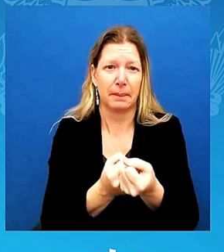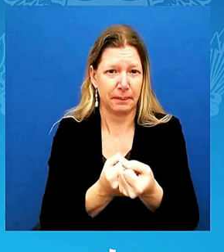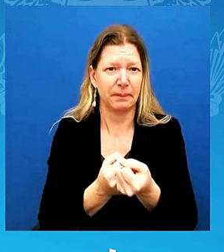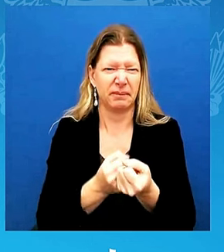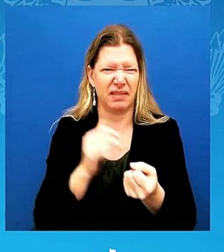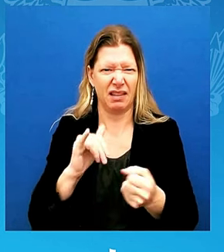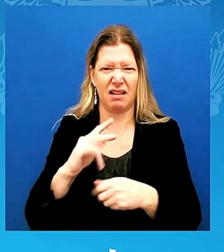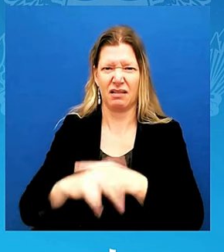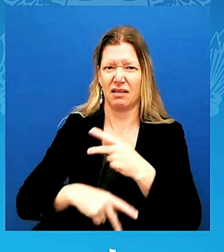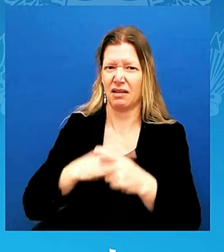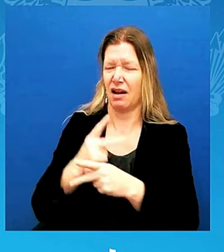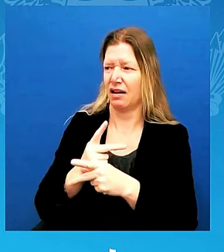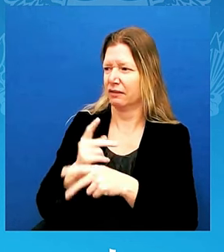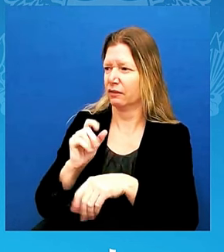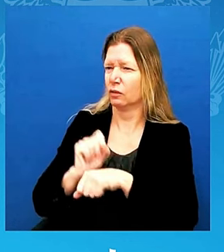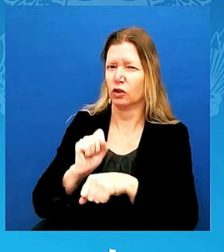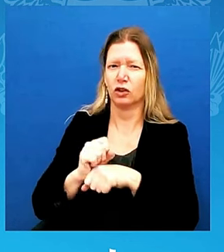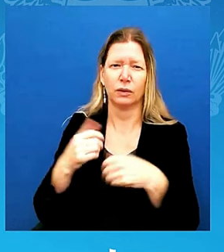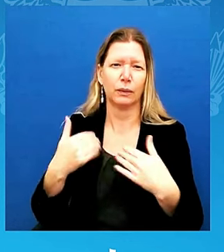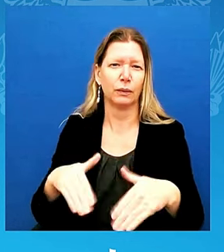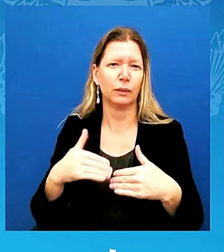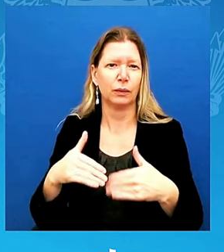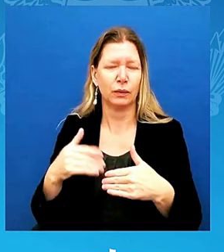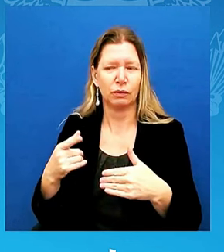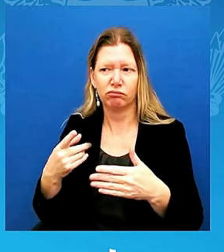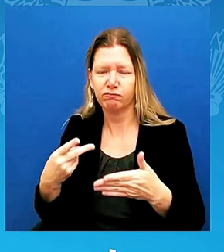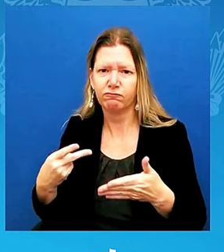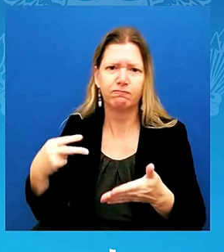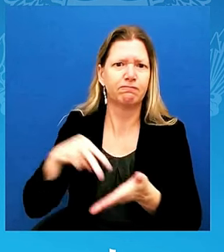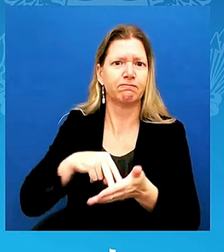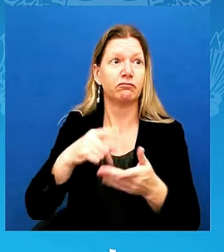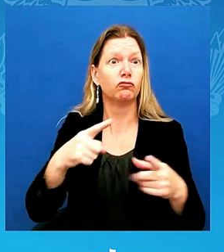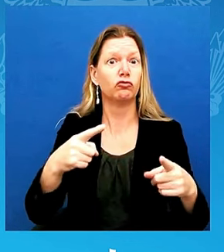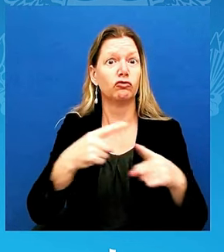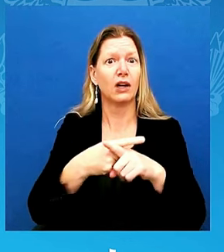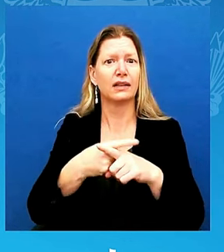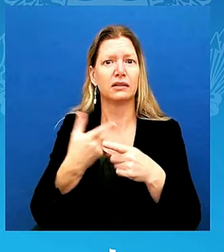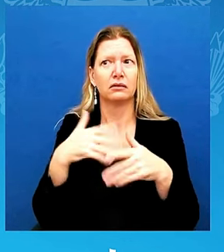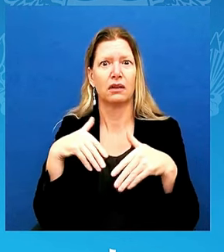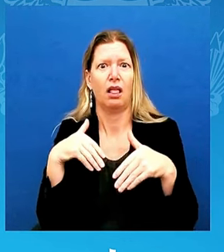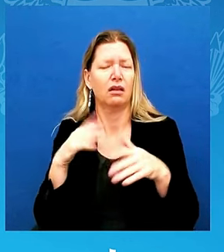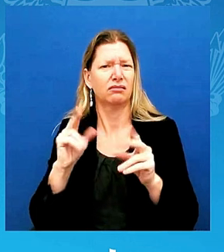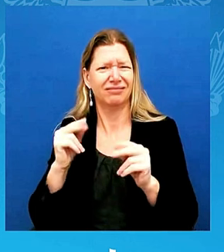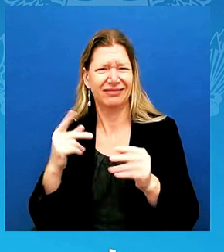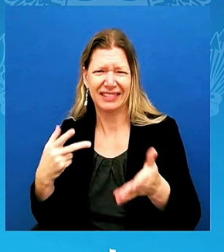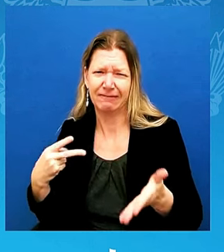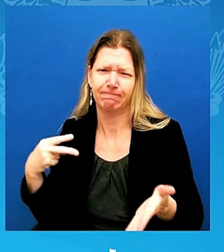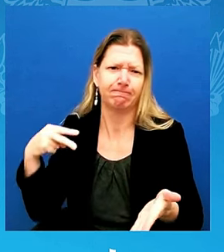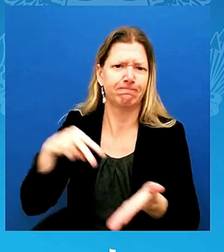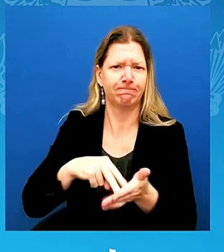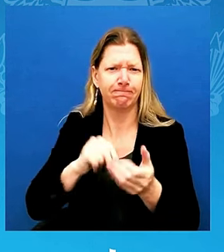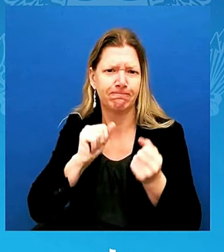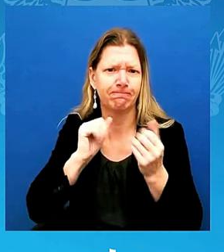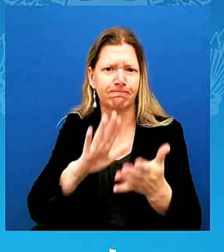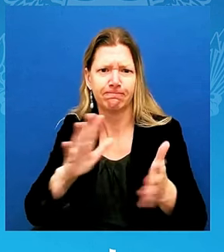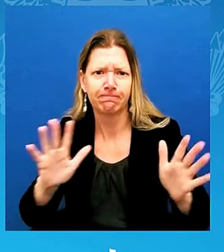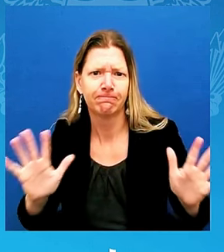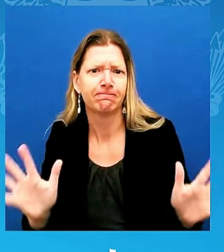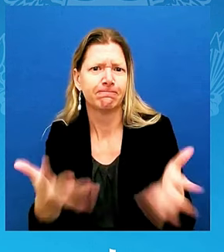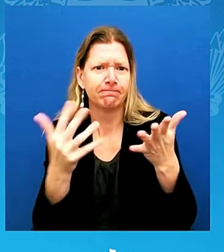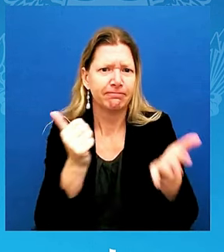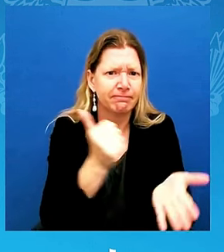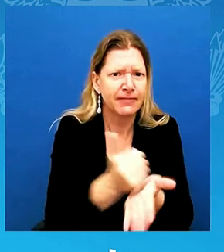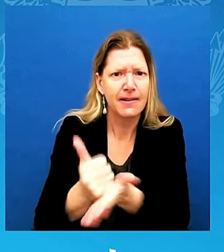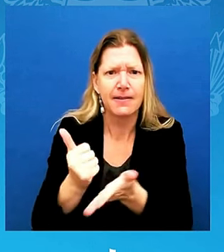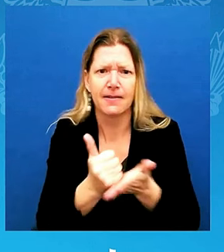crisis to do everything we can to lift up folks who deserve to be seen and heard. Communities have been coming